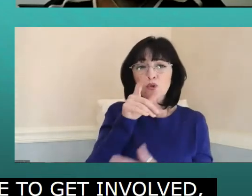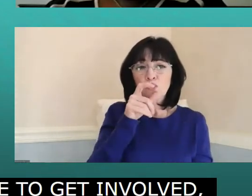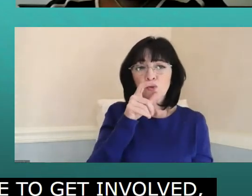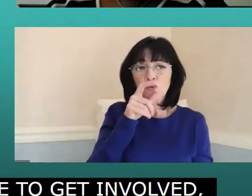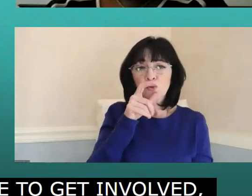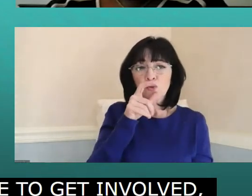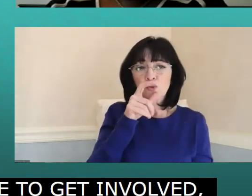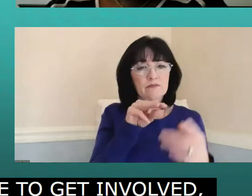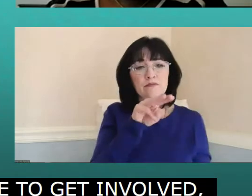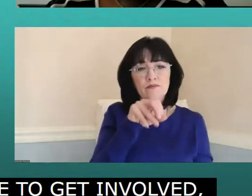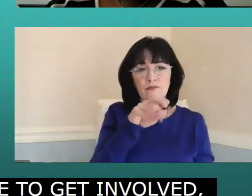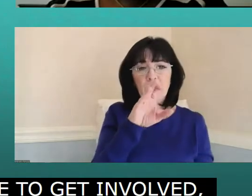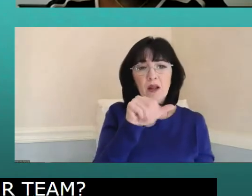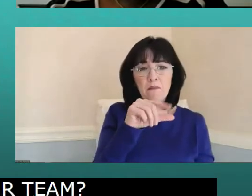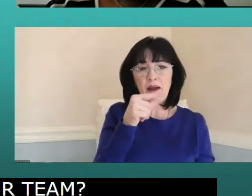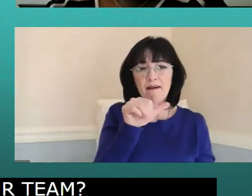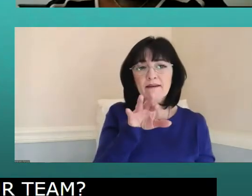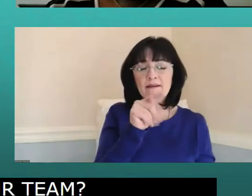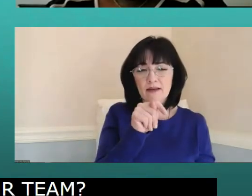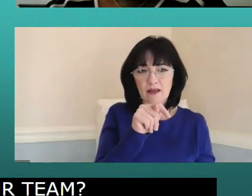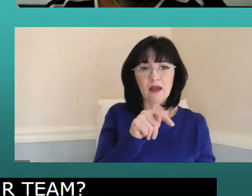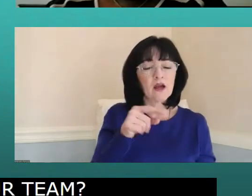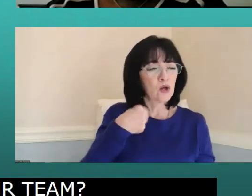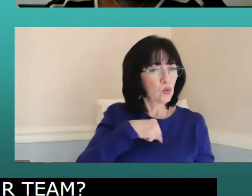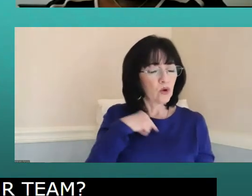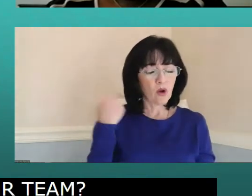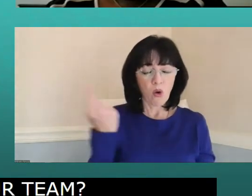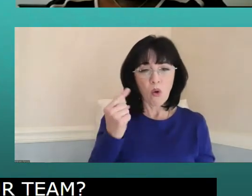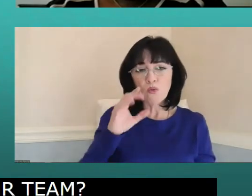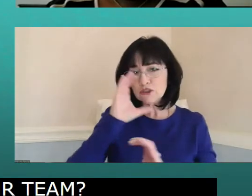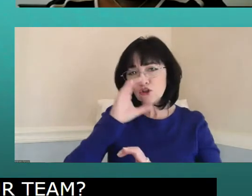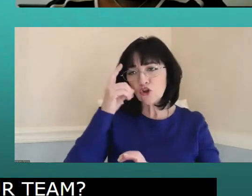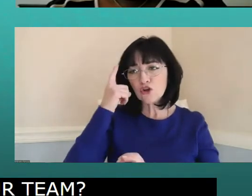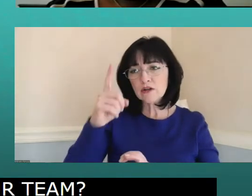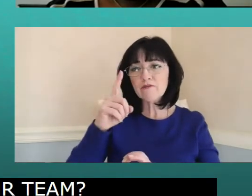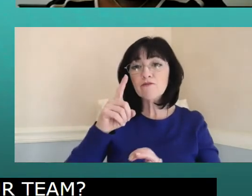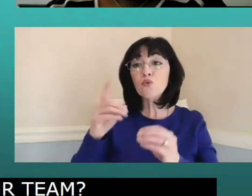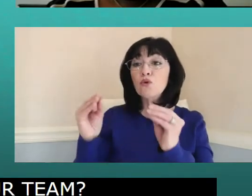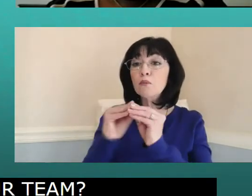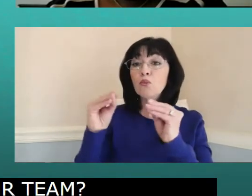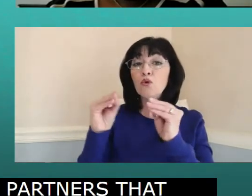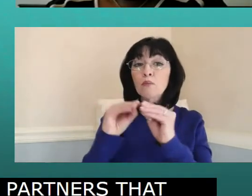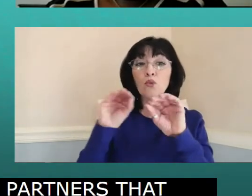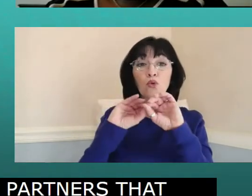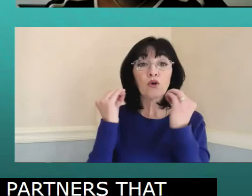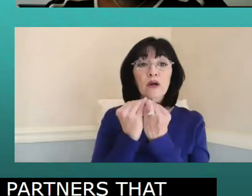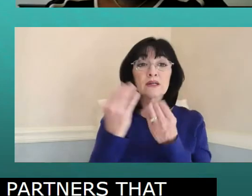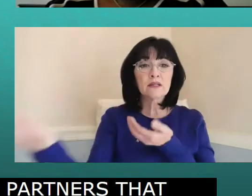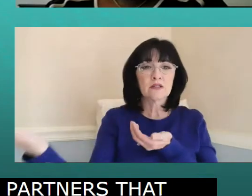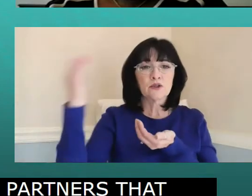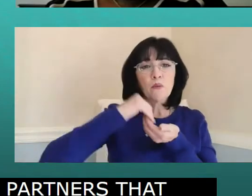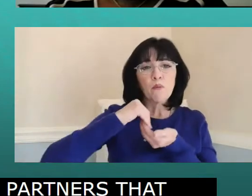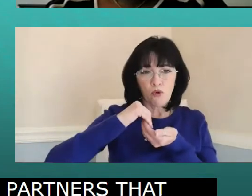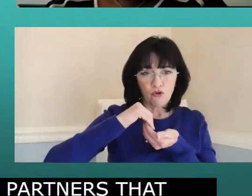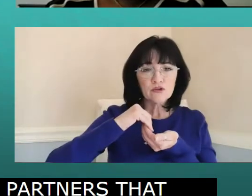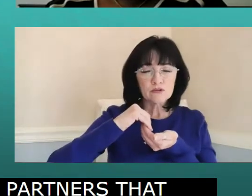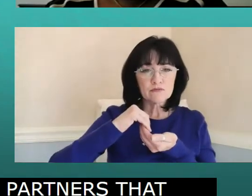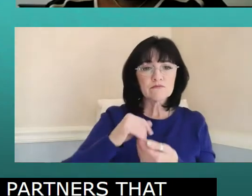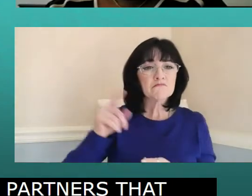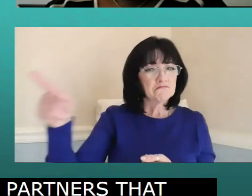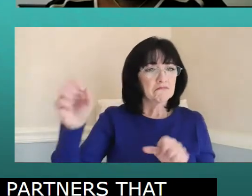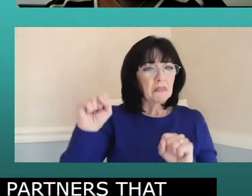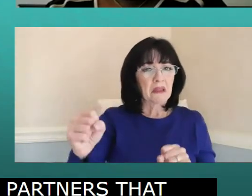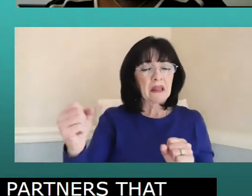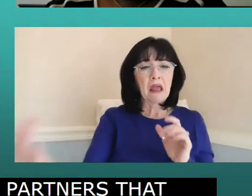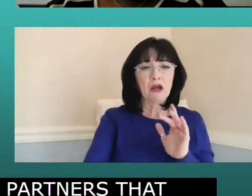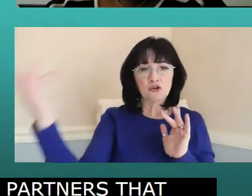Absolutely. We are always looking for partners that are interested in doing this work. And so they would just need to reach out to